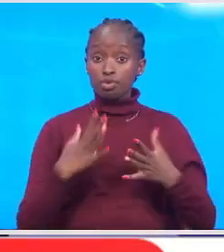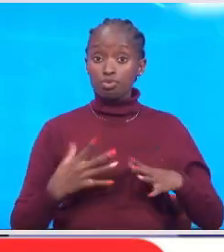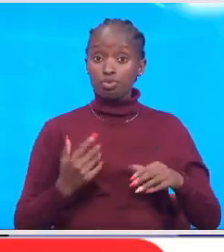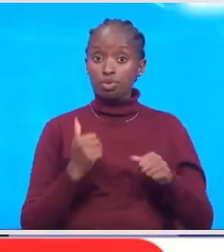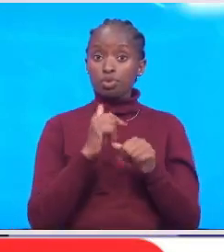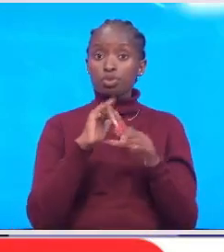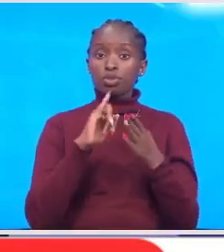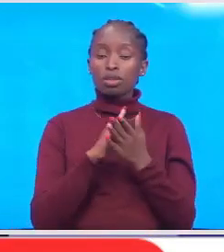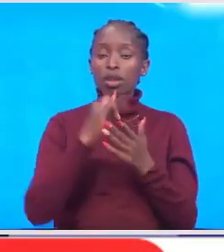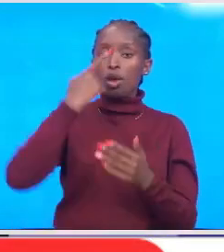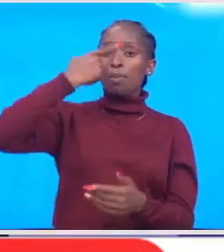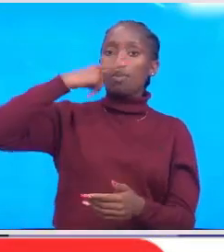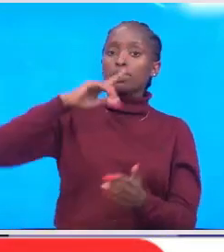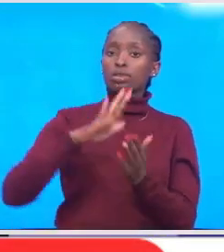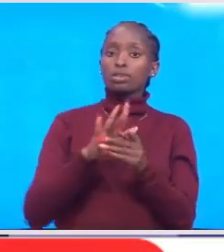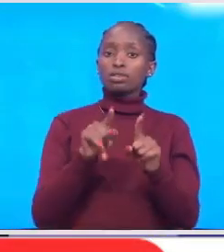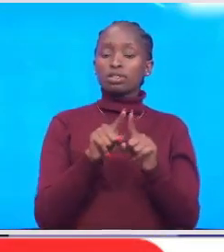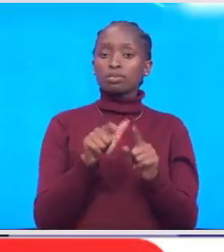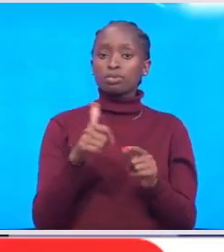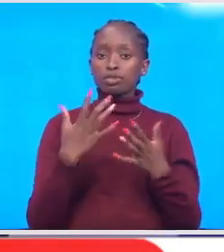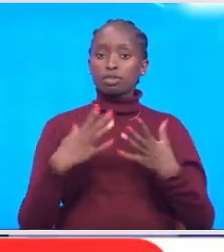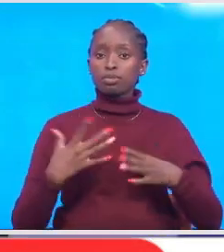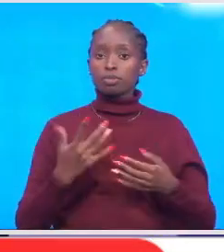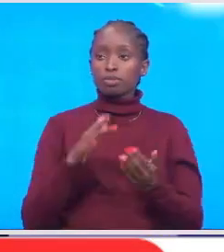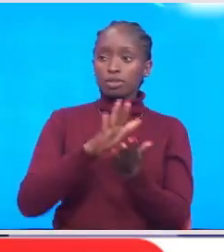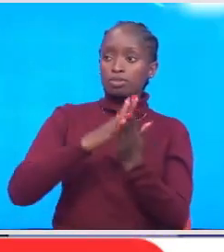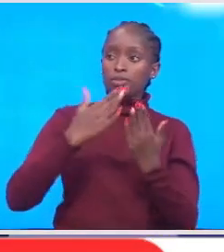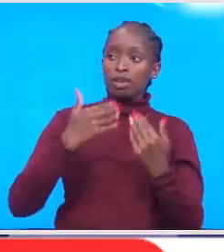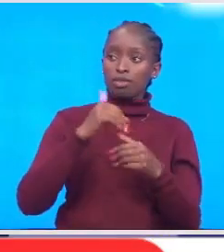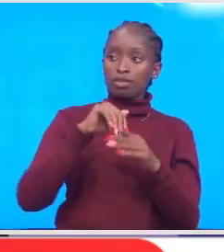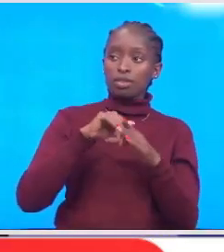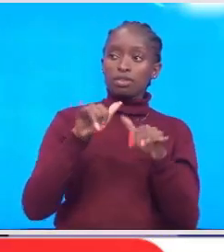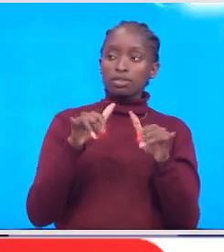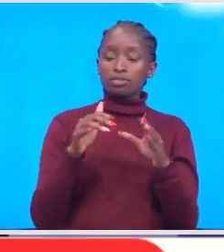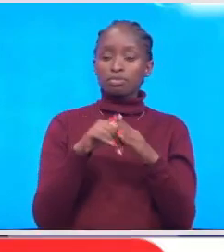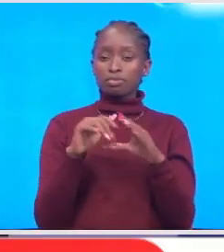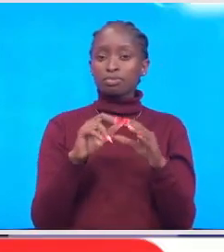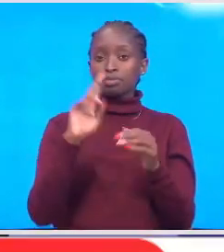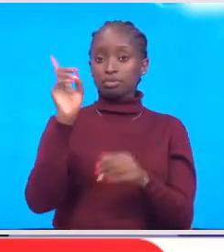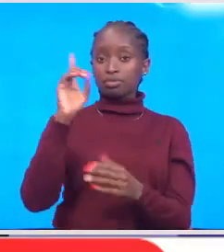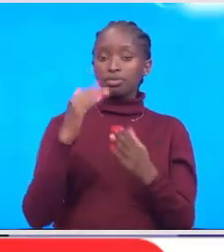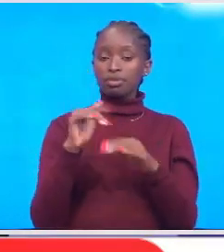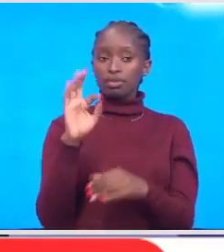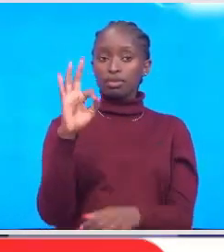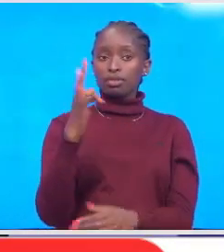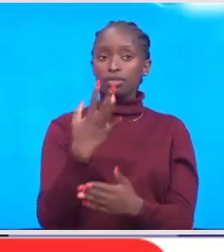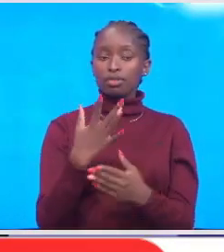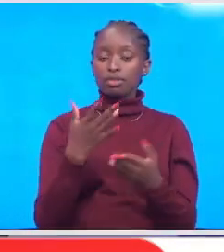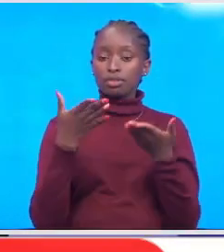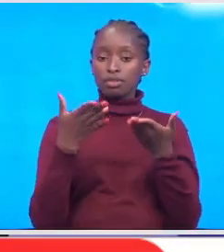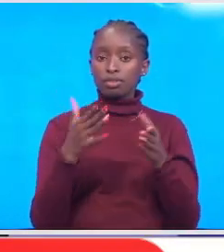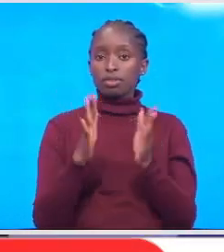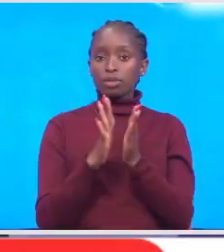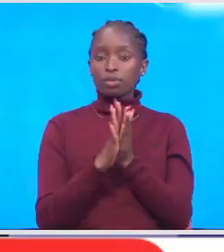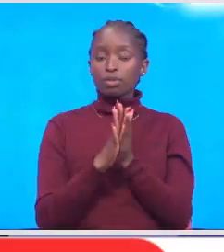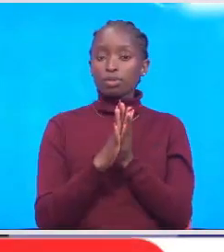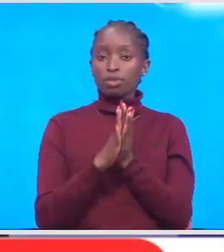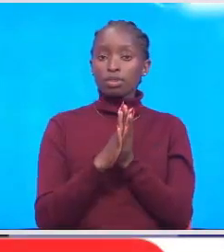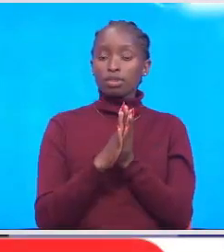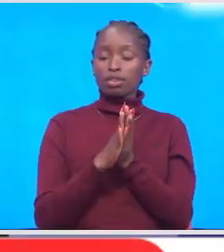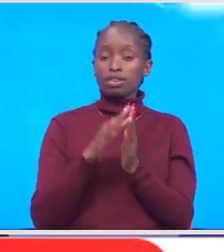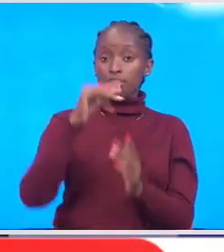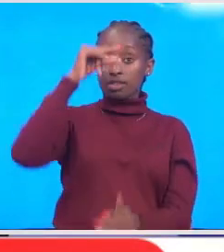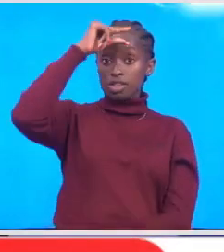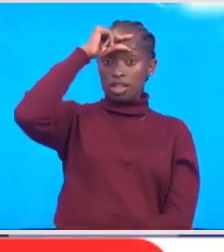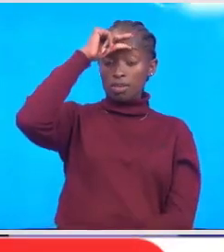Policymakers, scientists and other players are set to converge in Nairobi for the third session of the Intergovernmental Negotiating